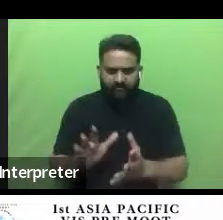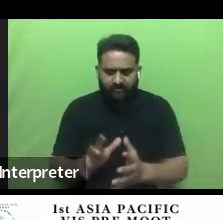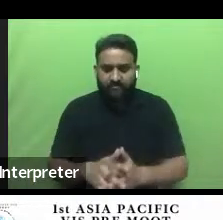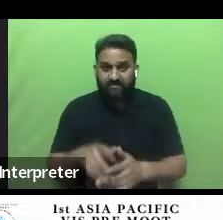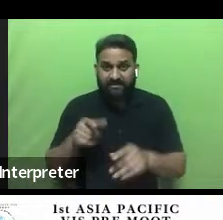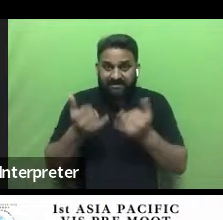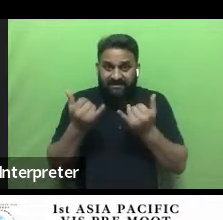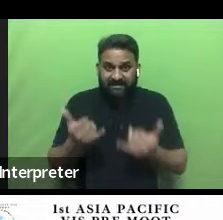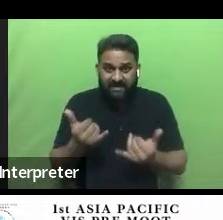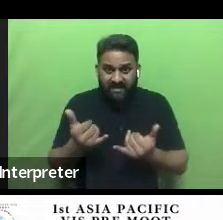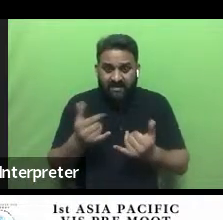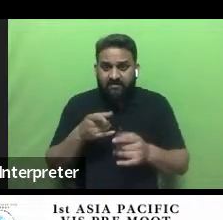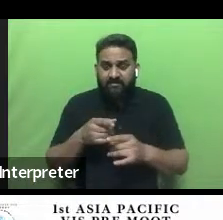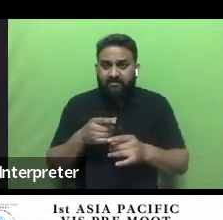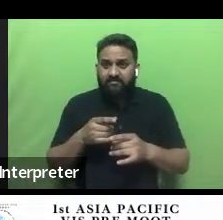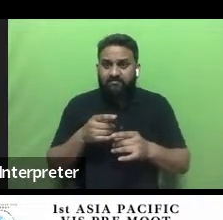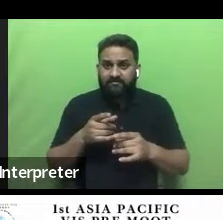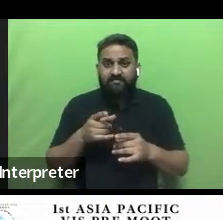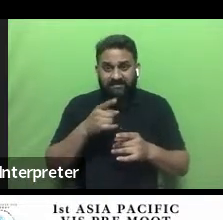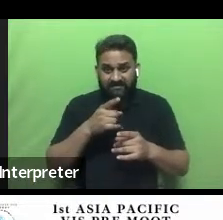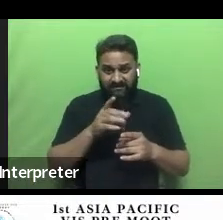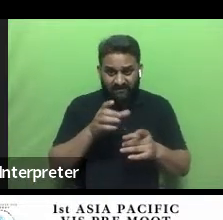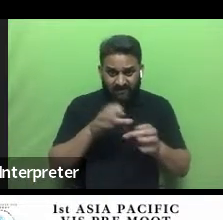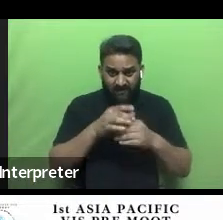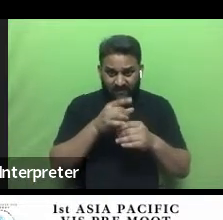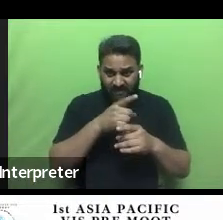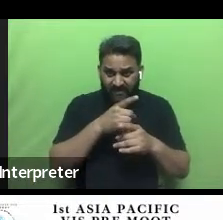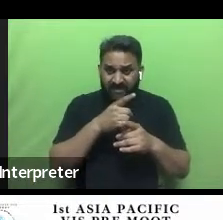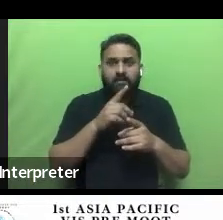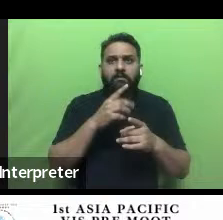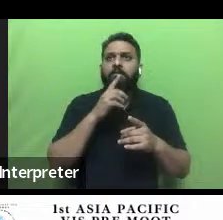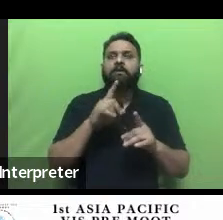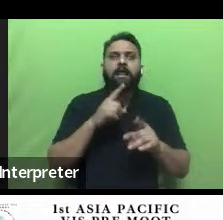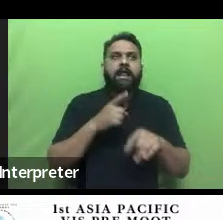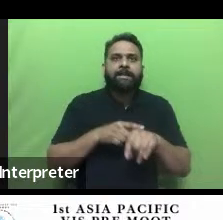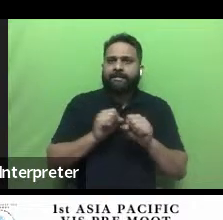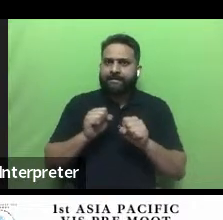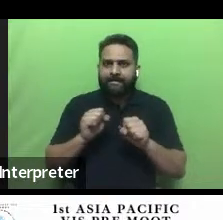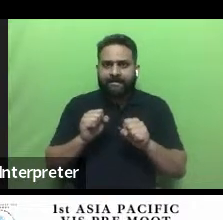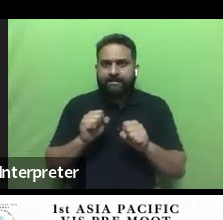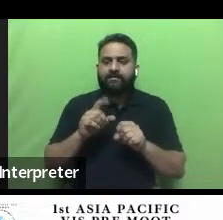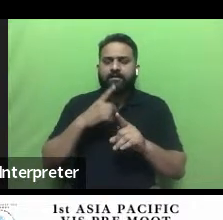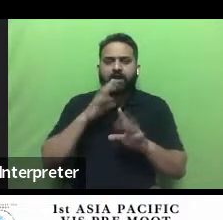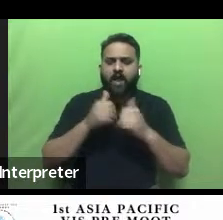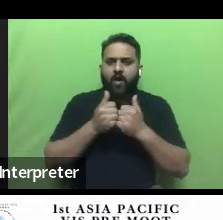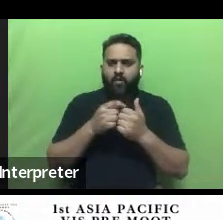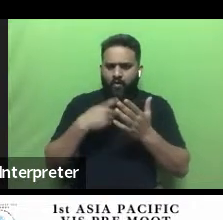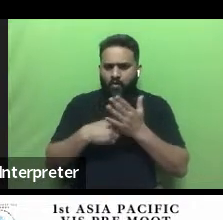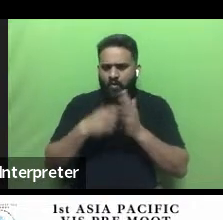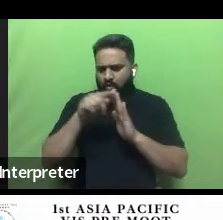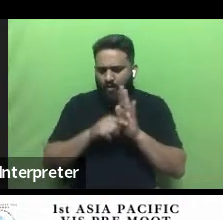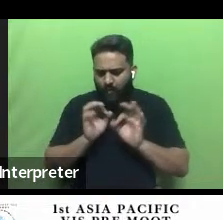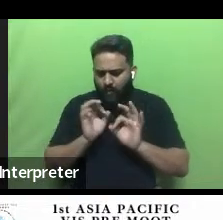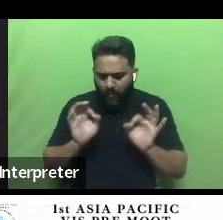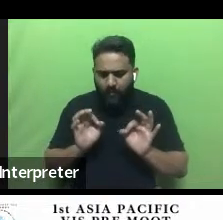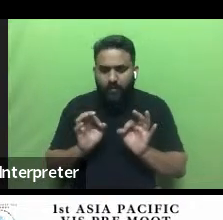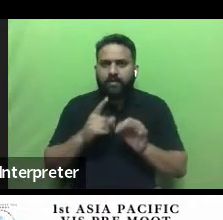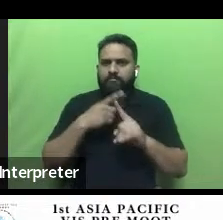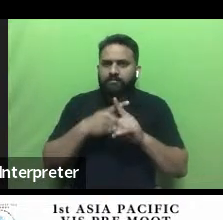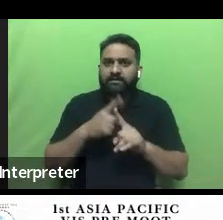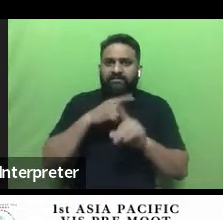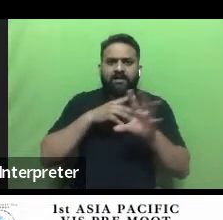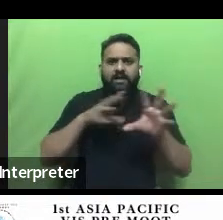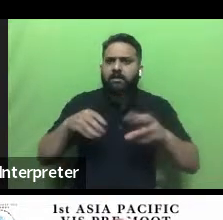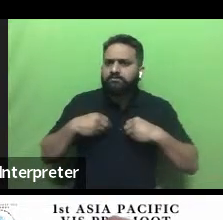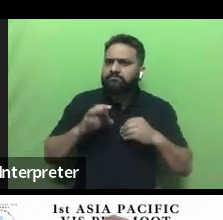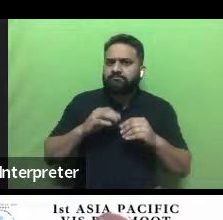present case, the respondent did not have a reasonable opportunity to take notice of the terms and did not accept the inclusion